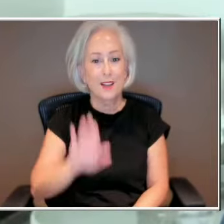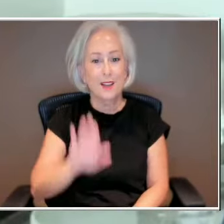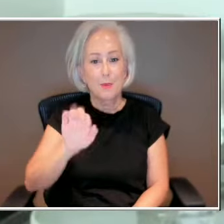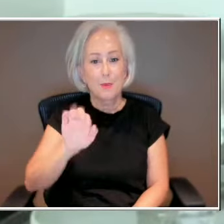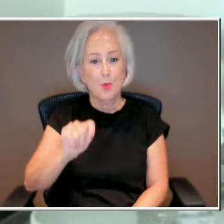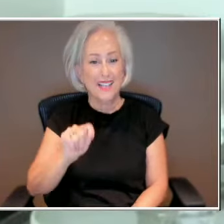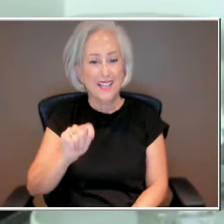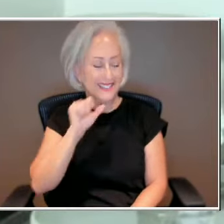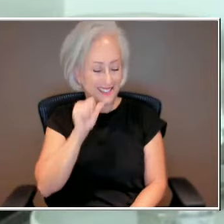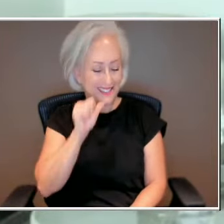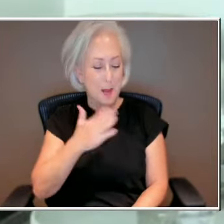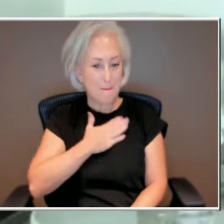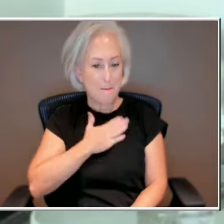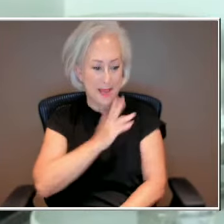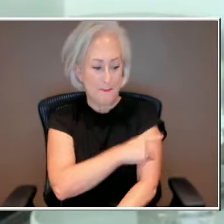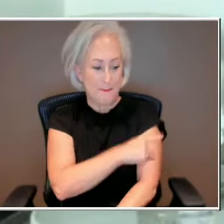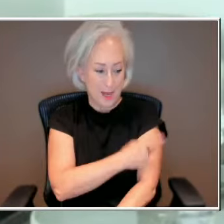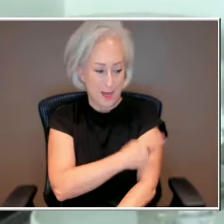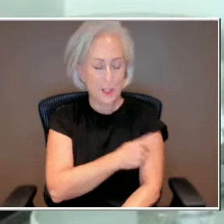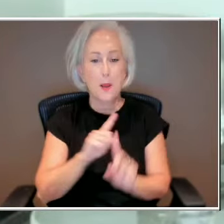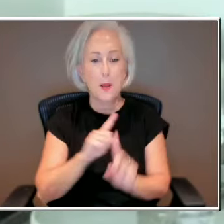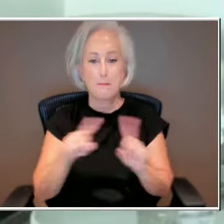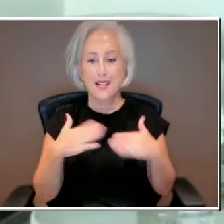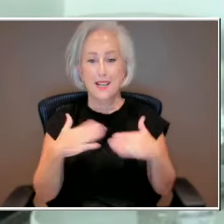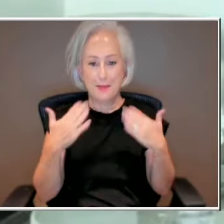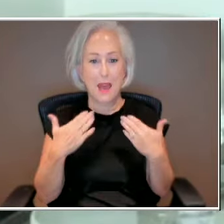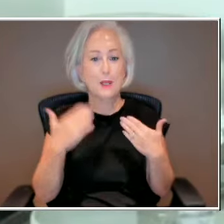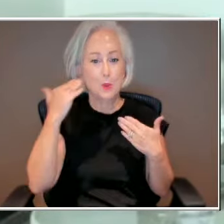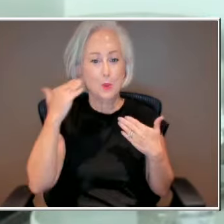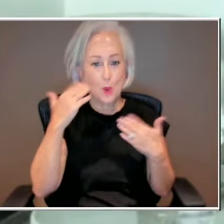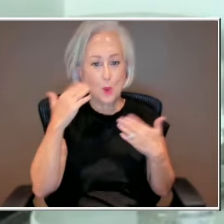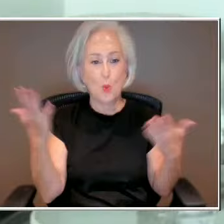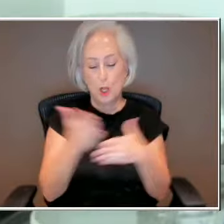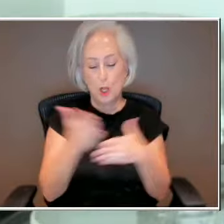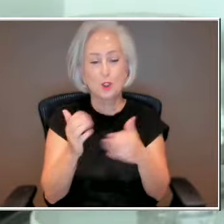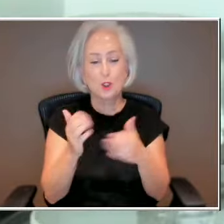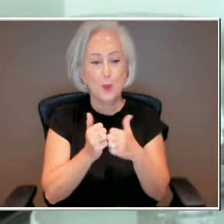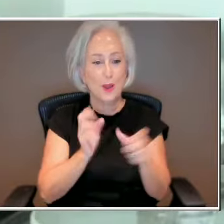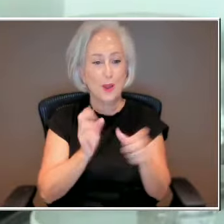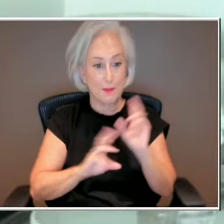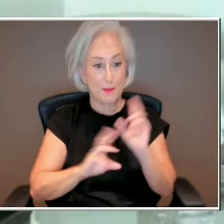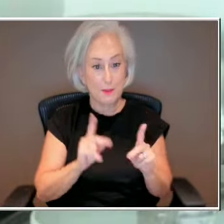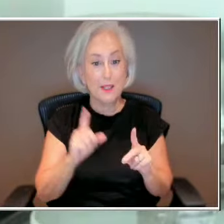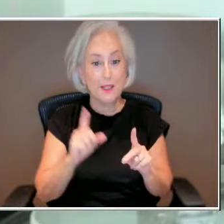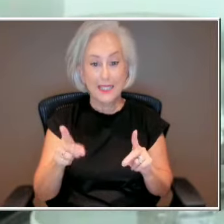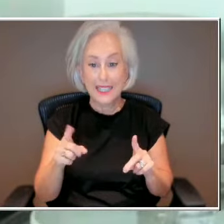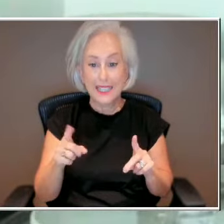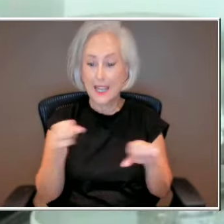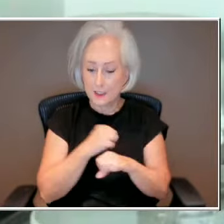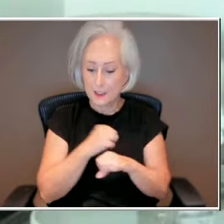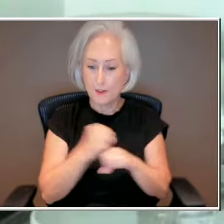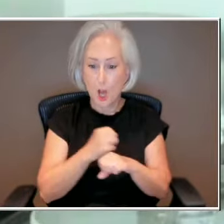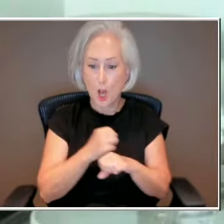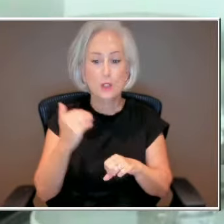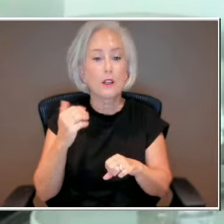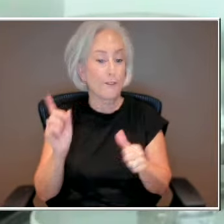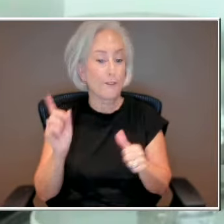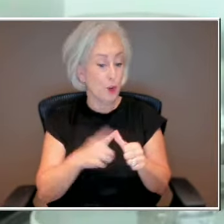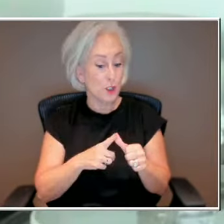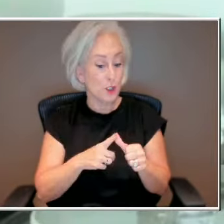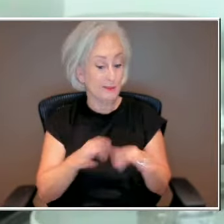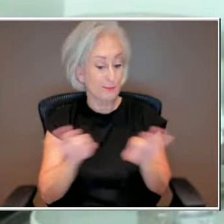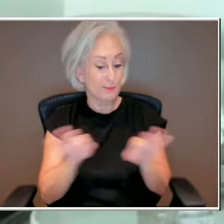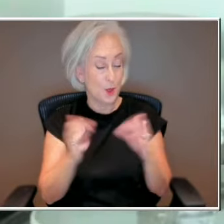happy to hear the wonderful things that he's sharing with people. And I think he's spot on when he says to have some awareness. And if